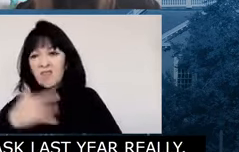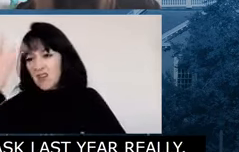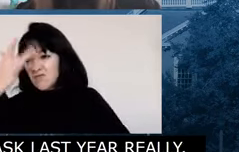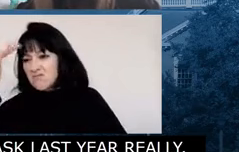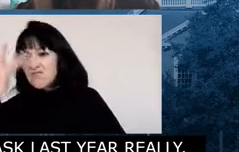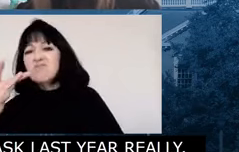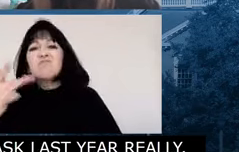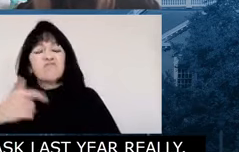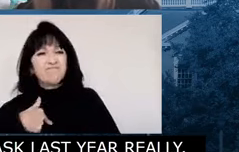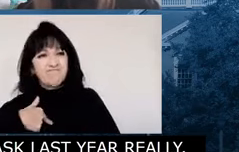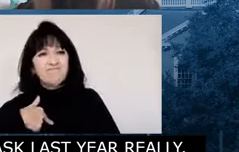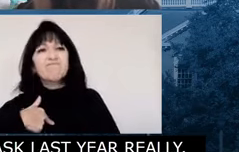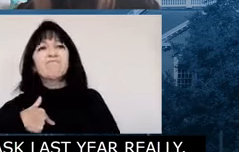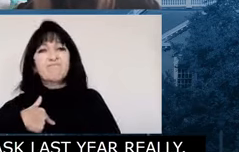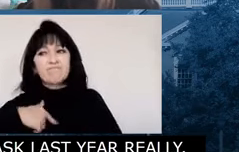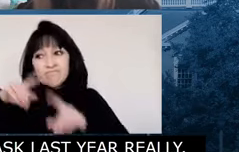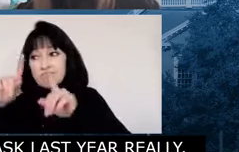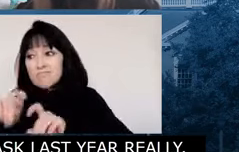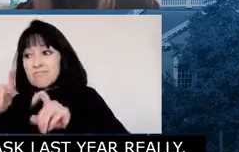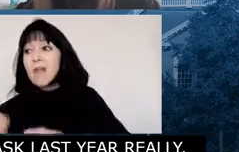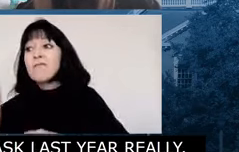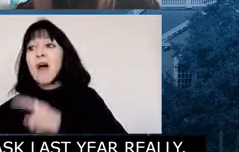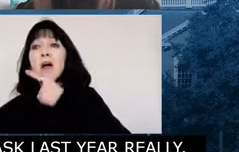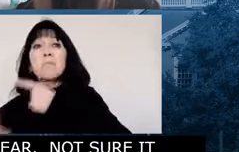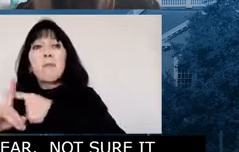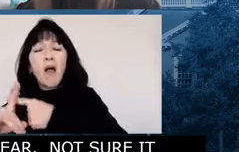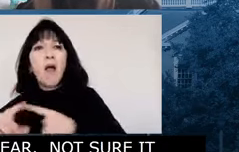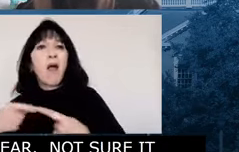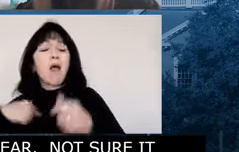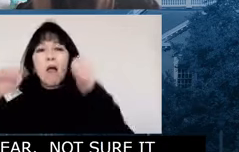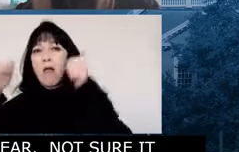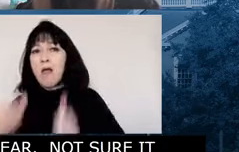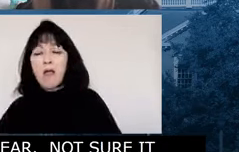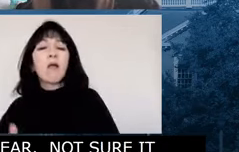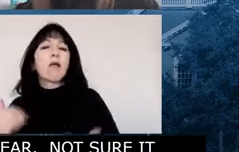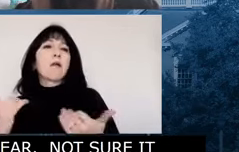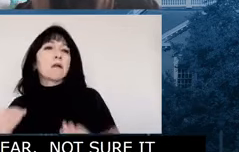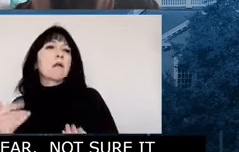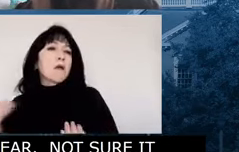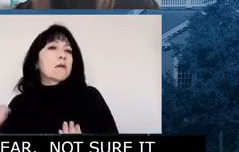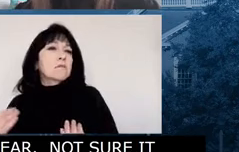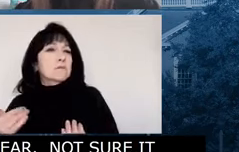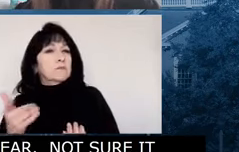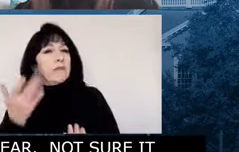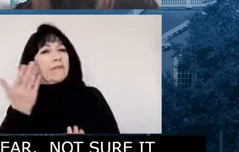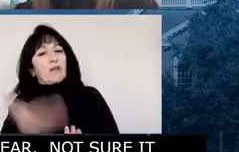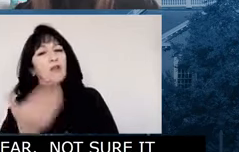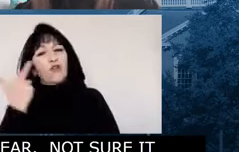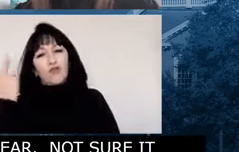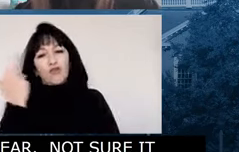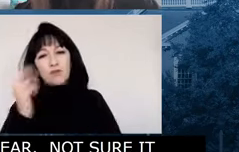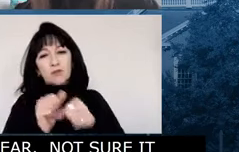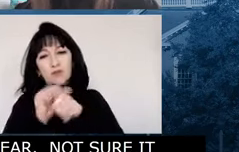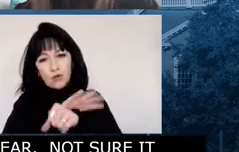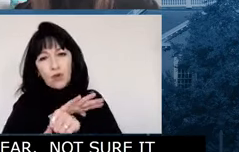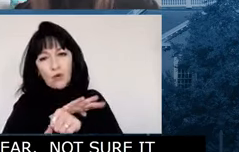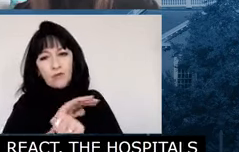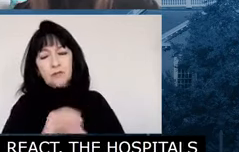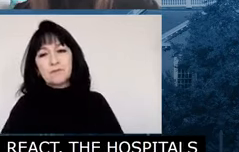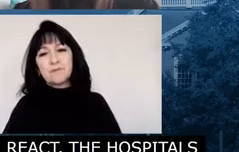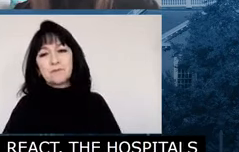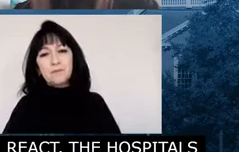and we still have to have been put in a position to support them. They have patients